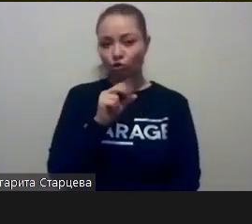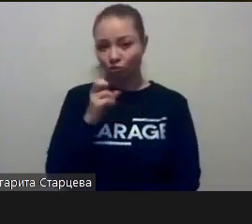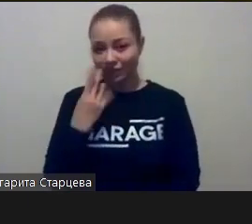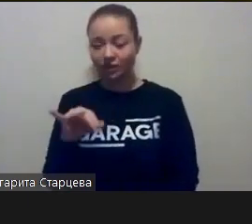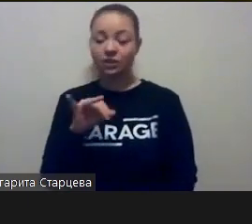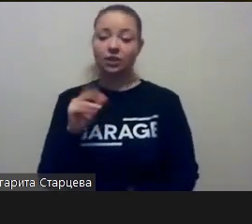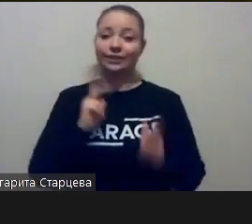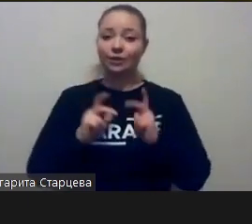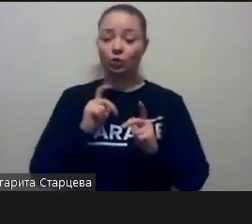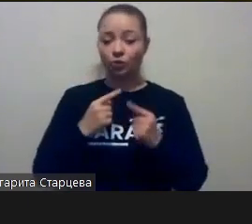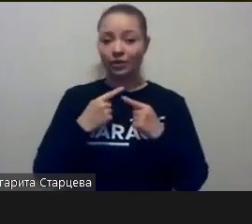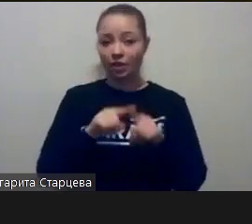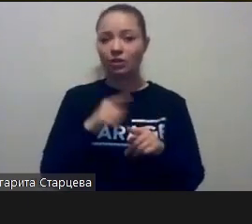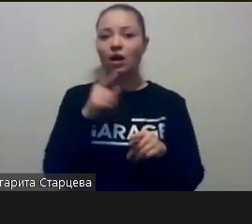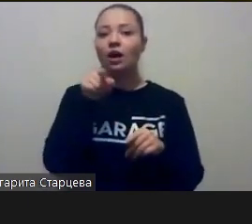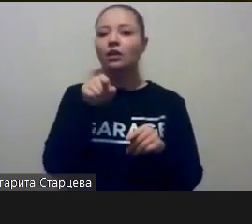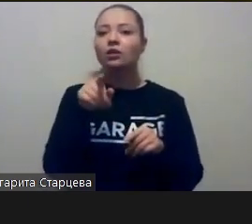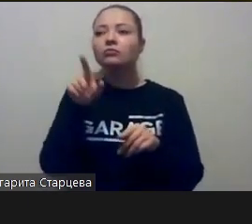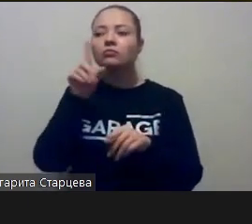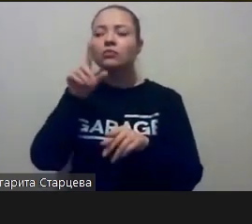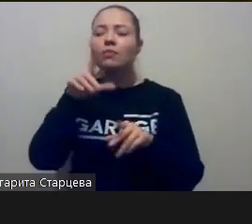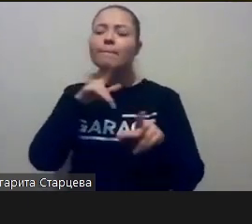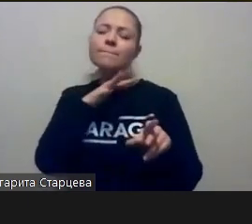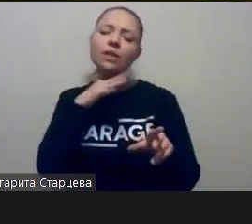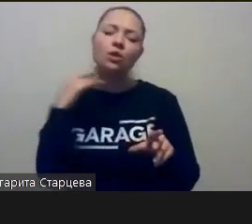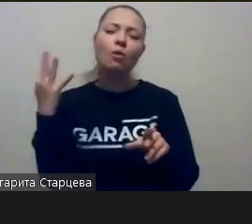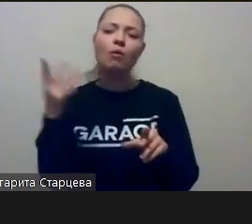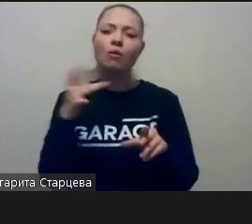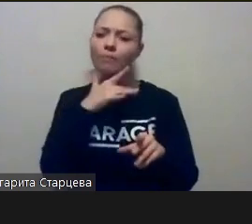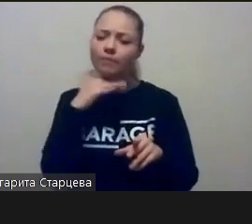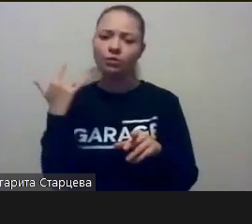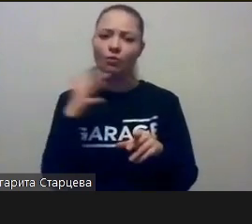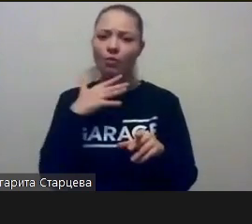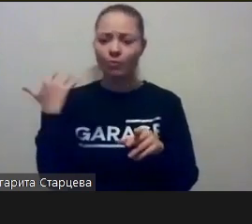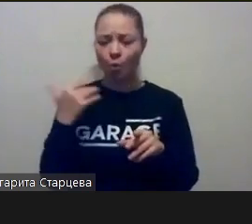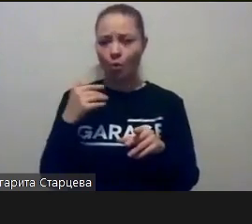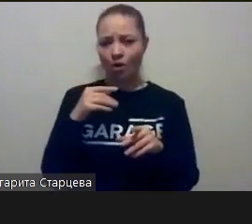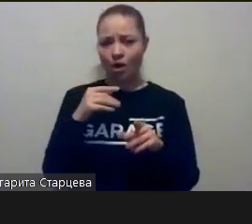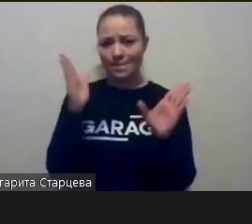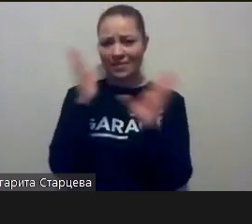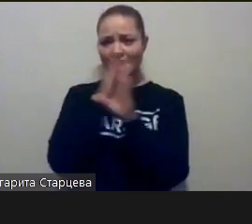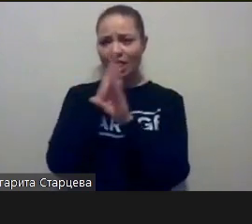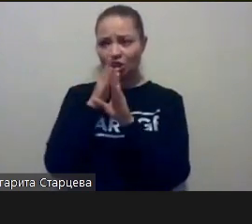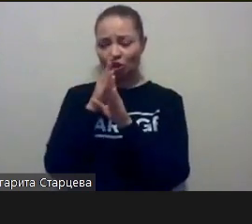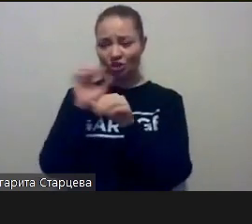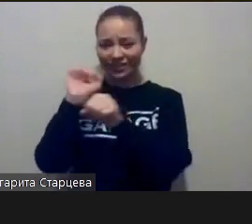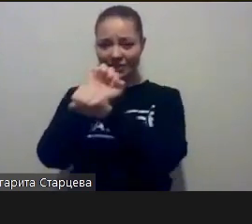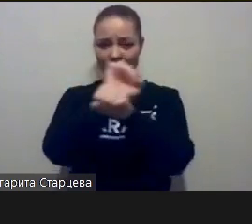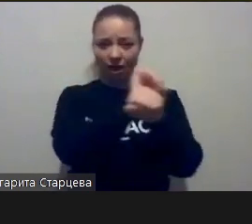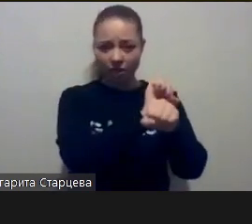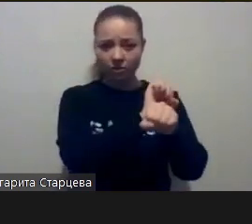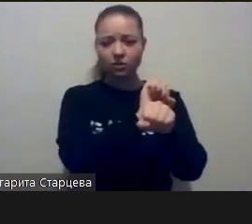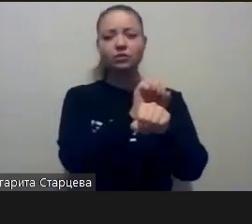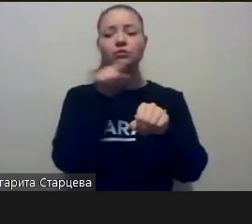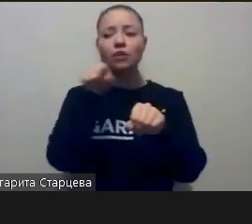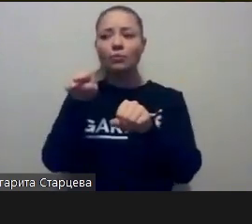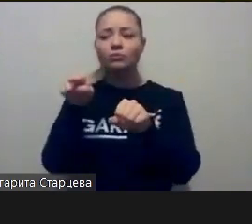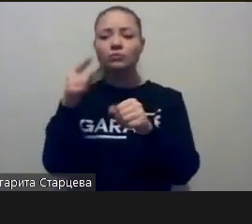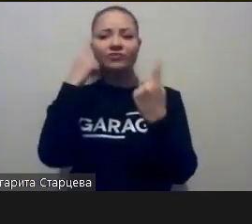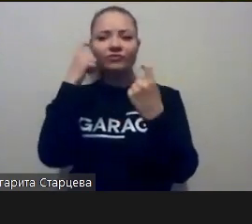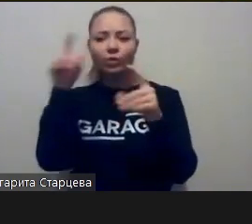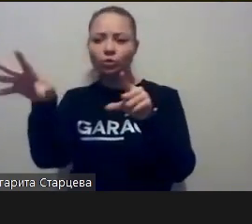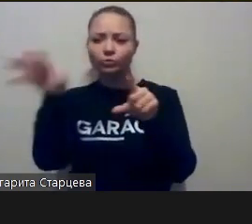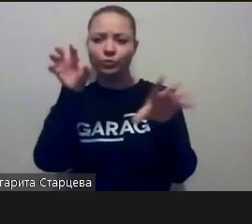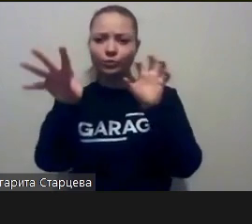weather stations from all around the world. And based on that, it will tell us what is the best day